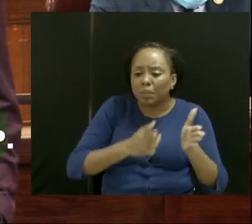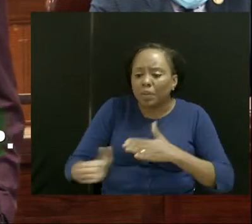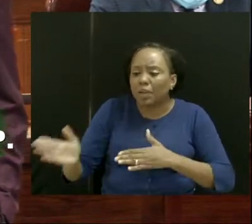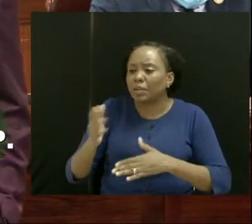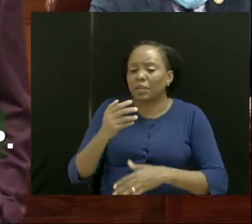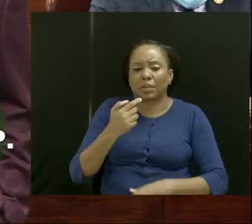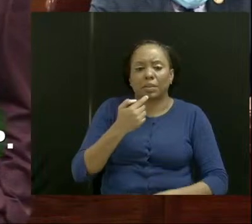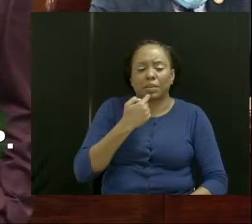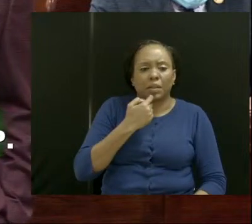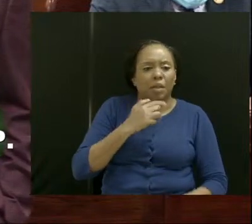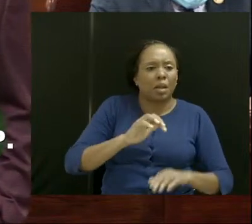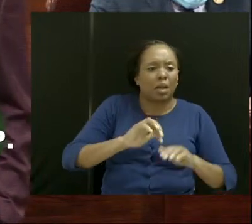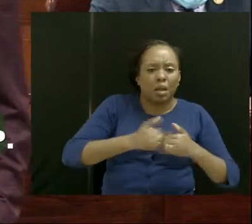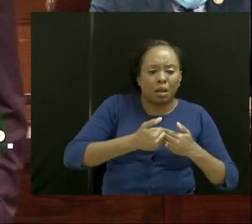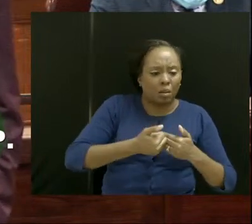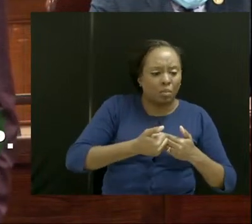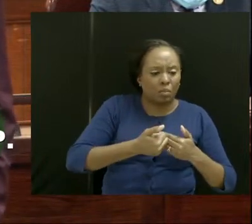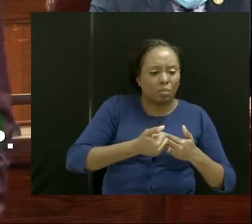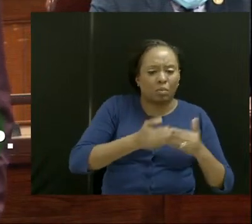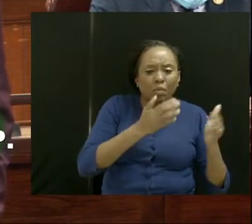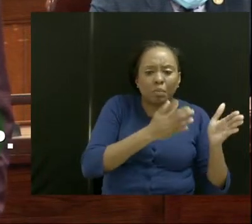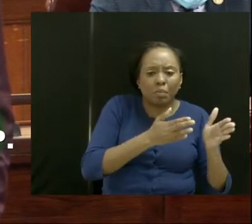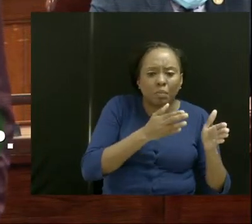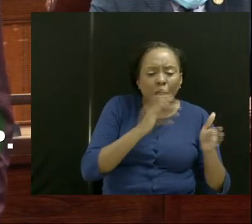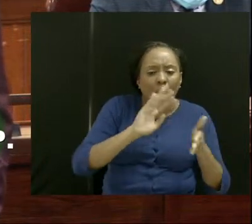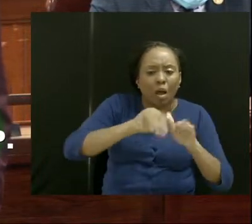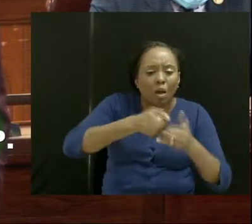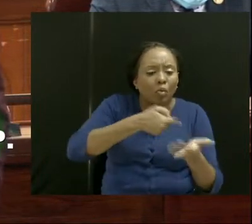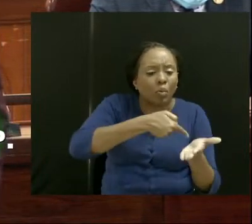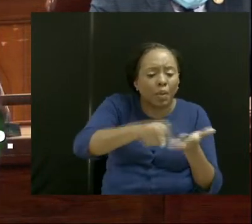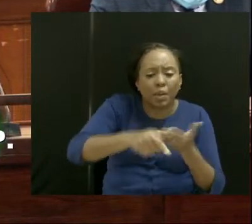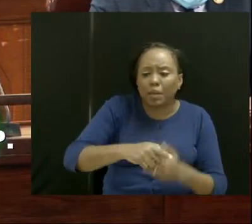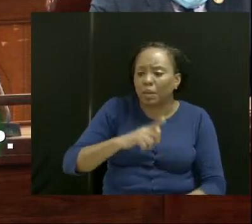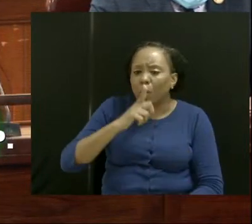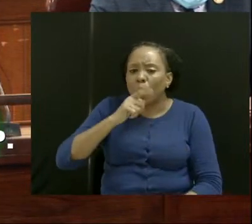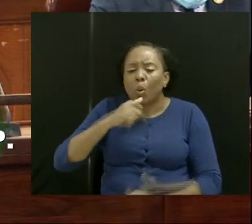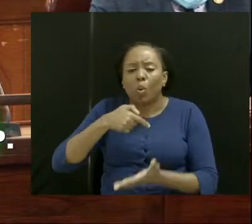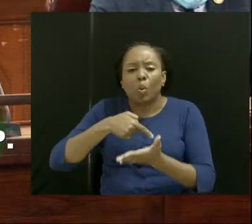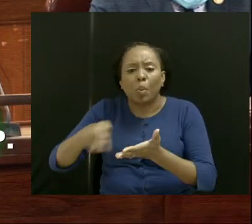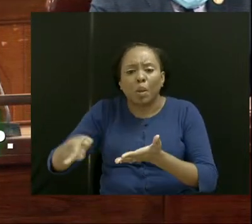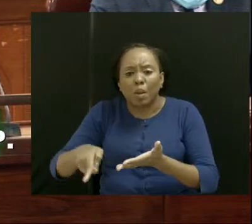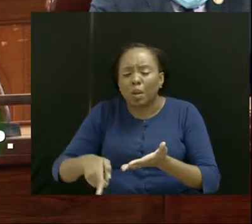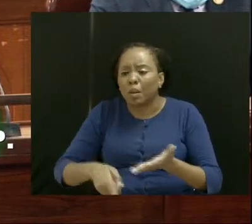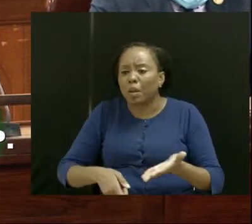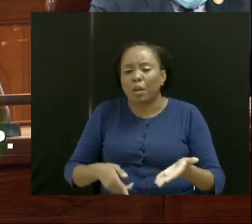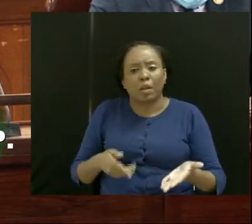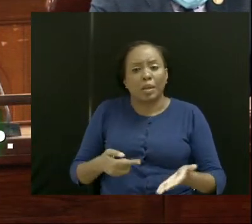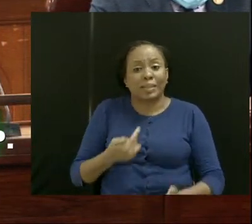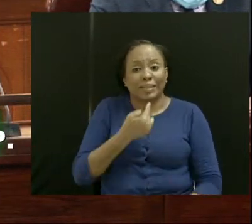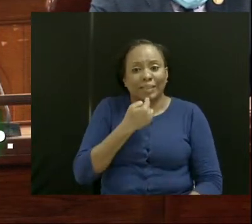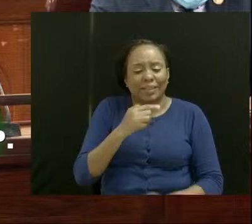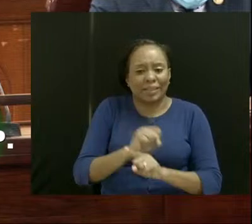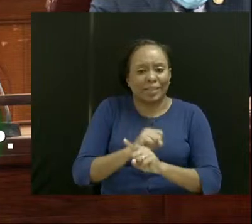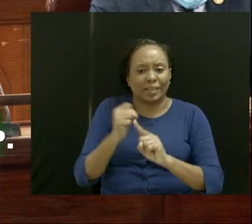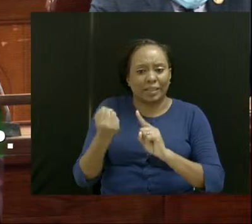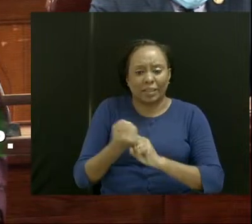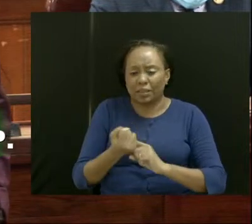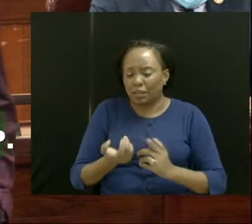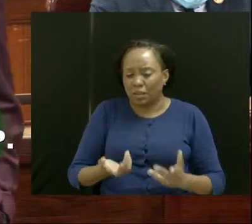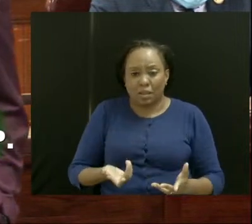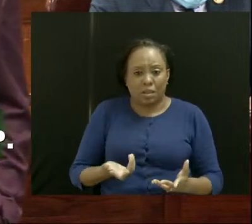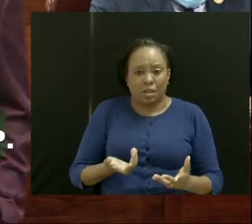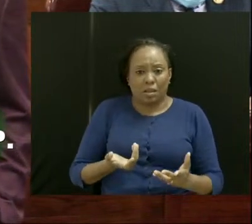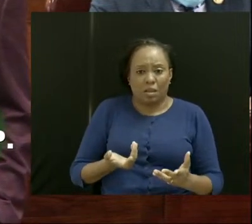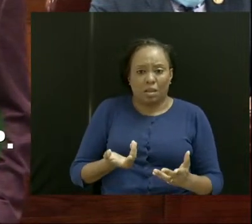than a numerical reality. It is a living reality, the harshness of which